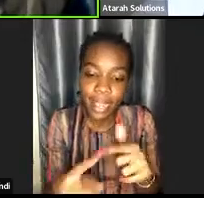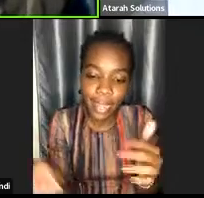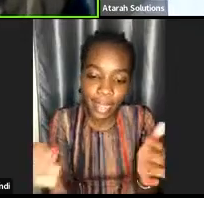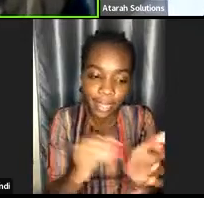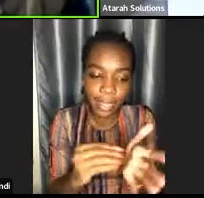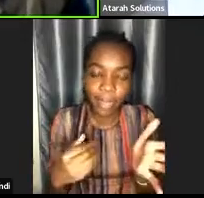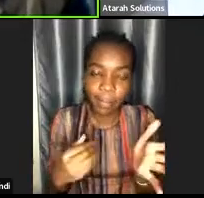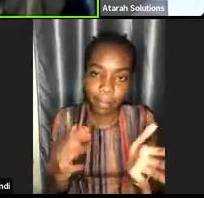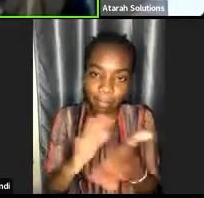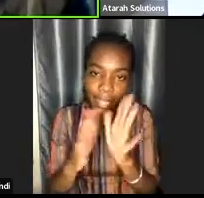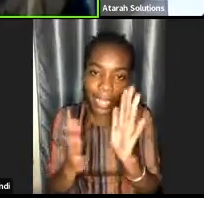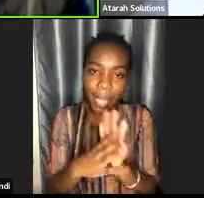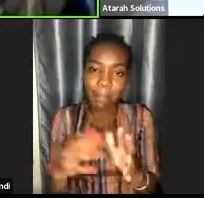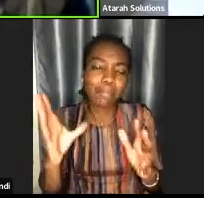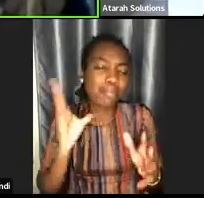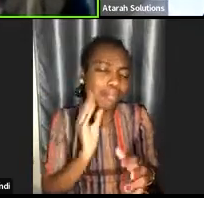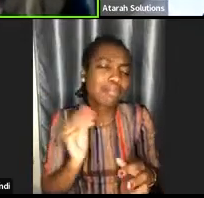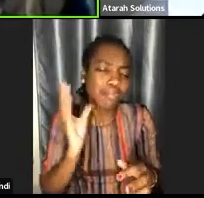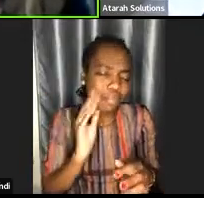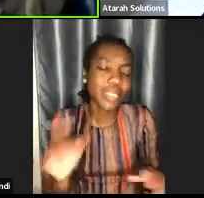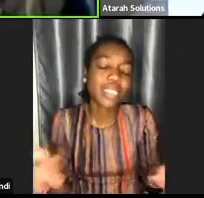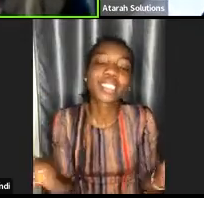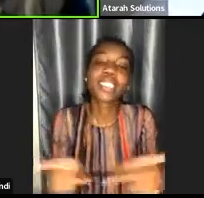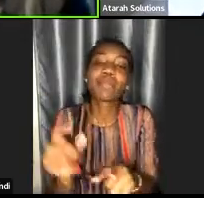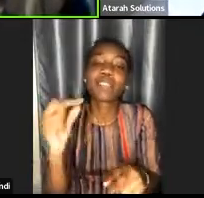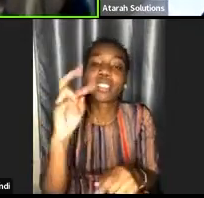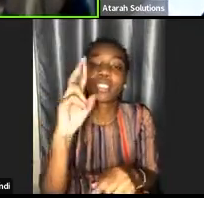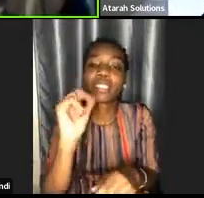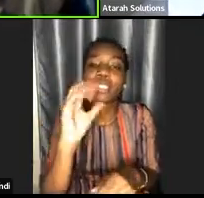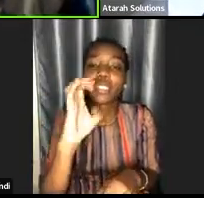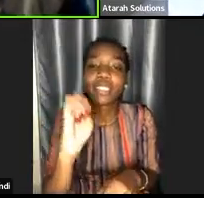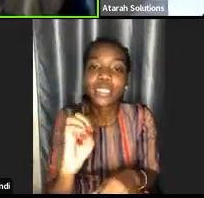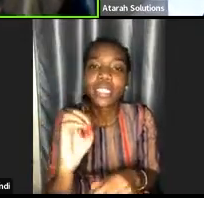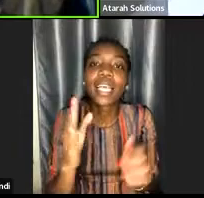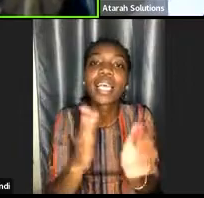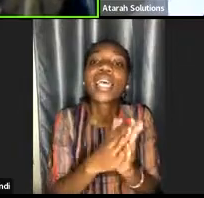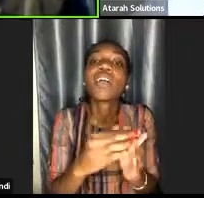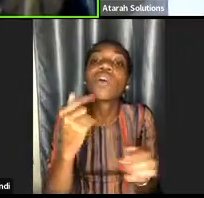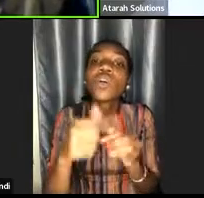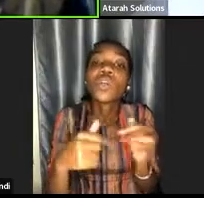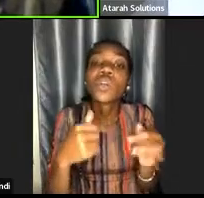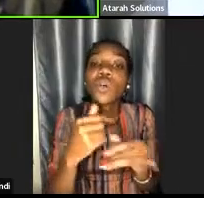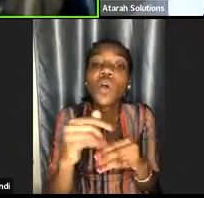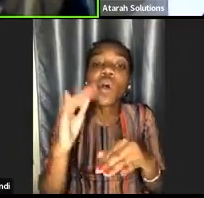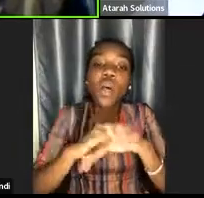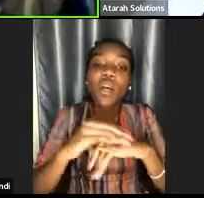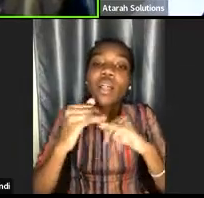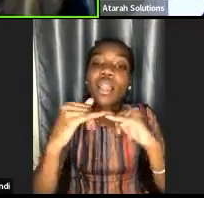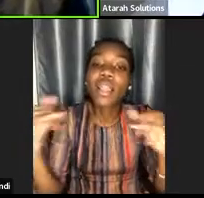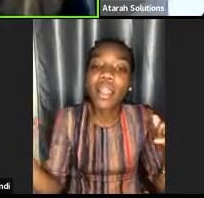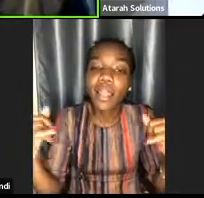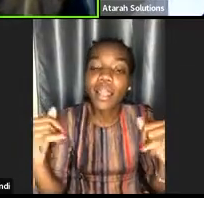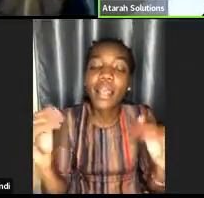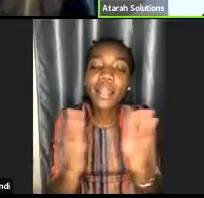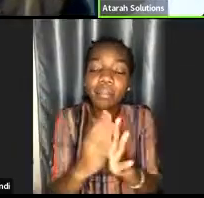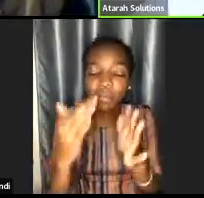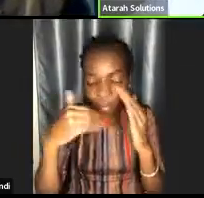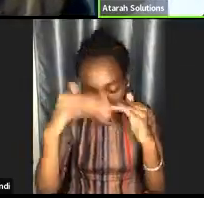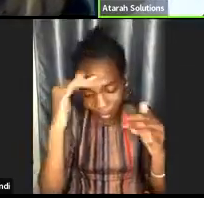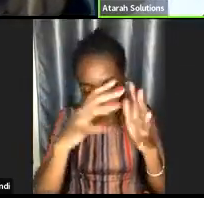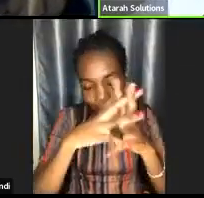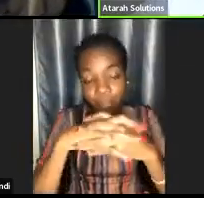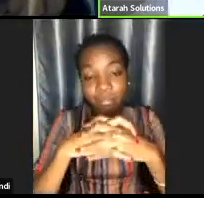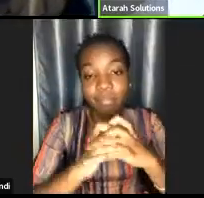like Grace and be able to run an online mediation seamlessly and professionally.